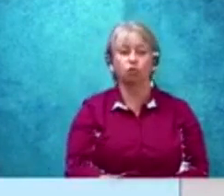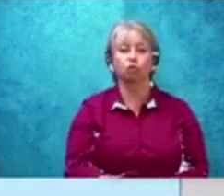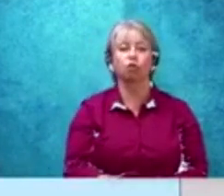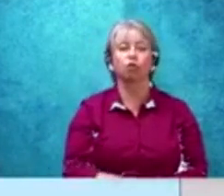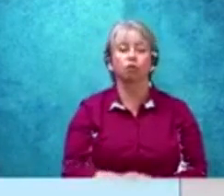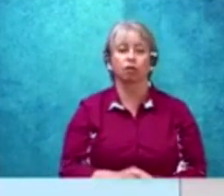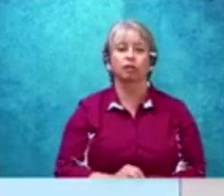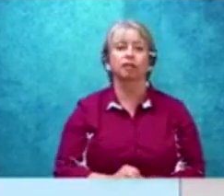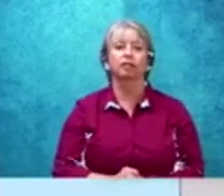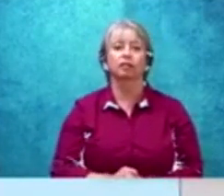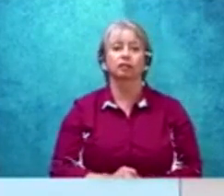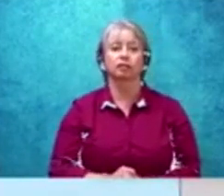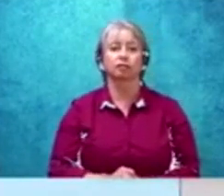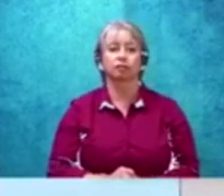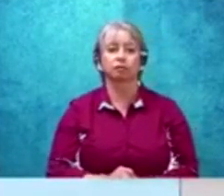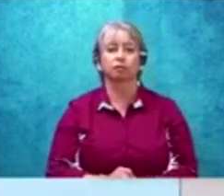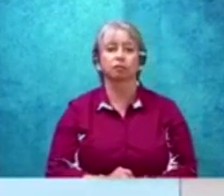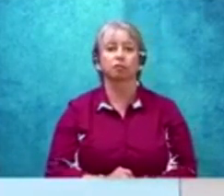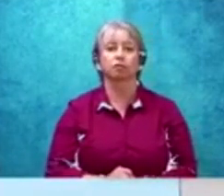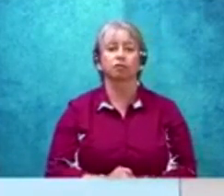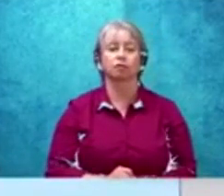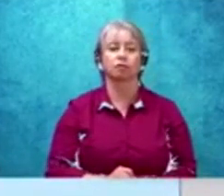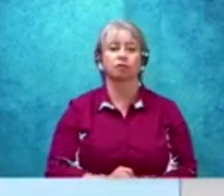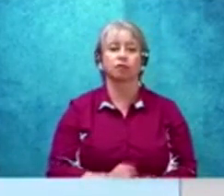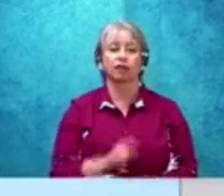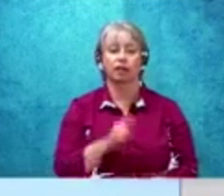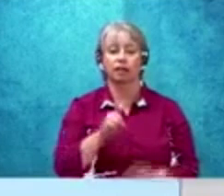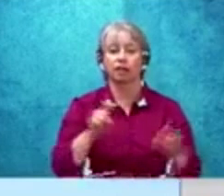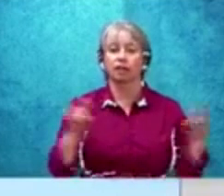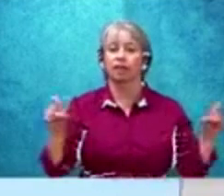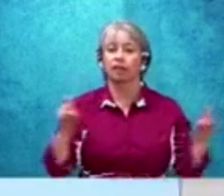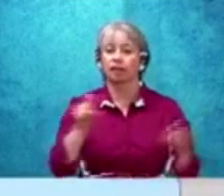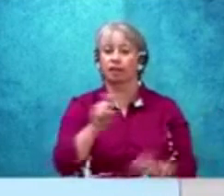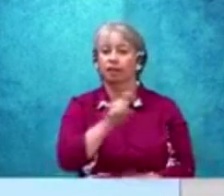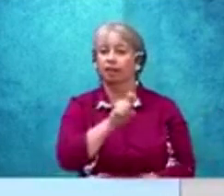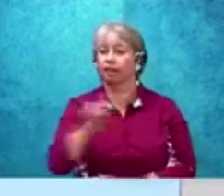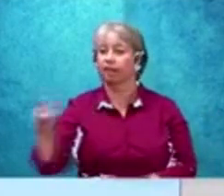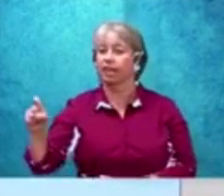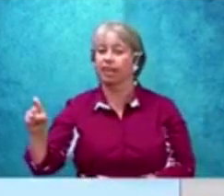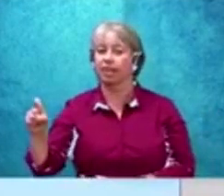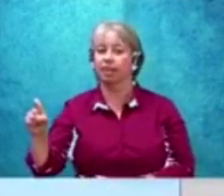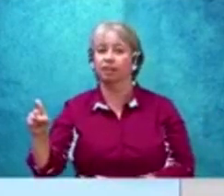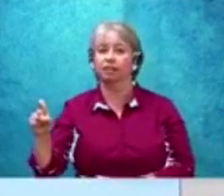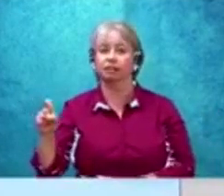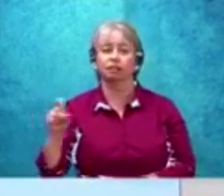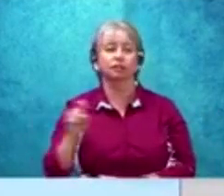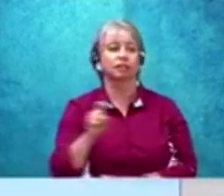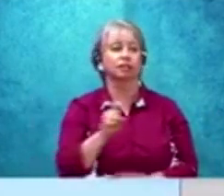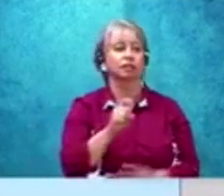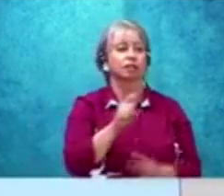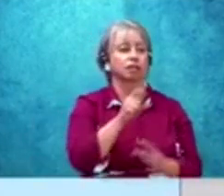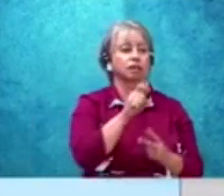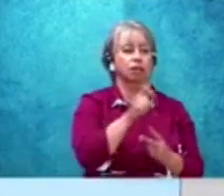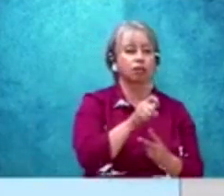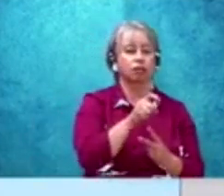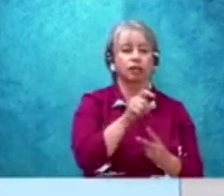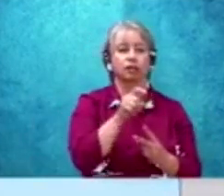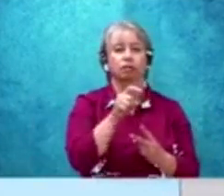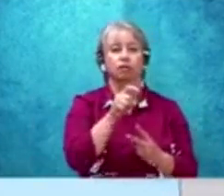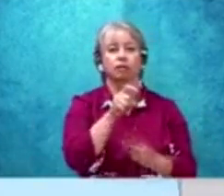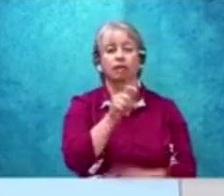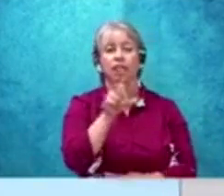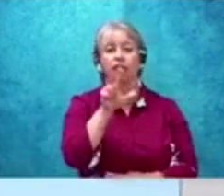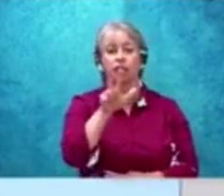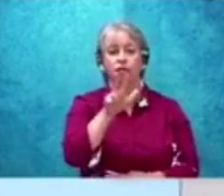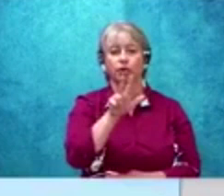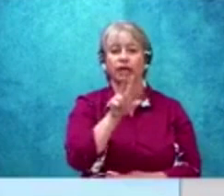plane. The x is here, if you look at our picture, we have 3, 4. That would be 3 to the